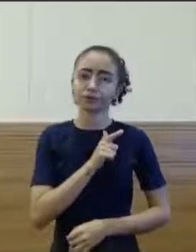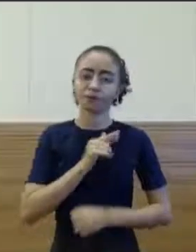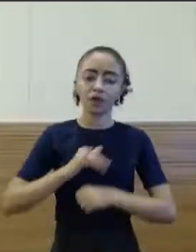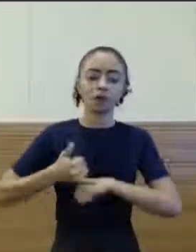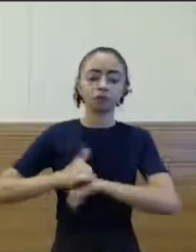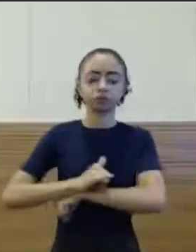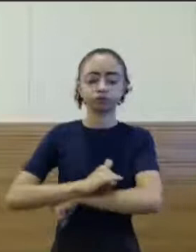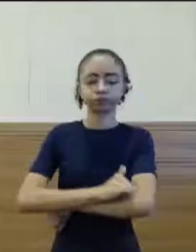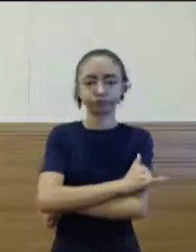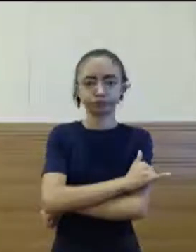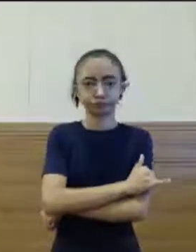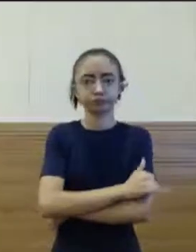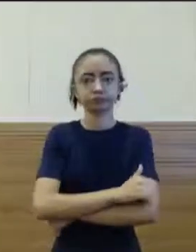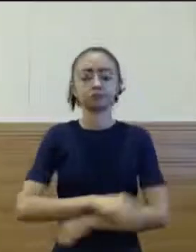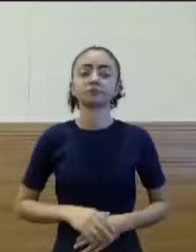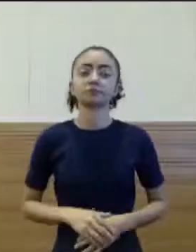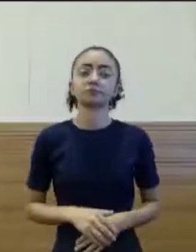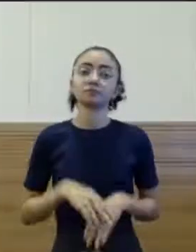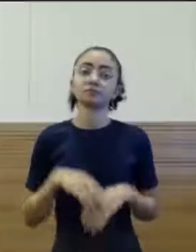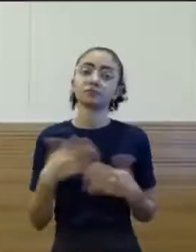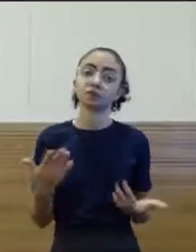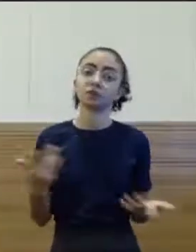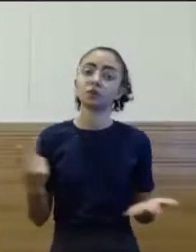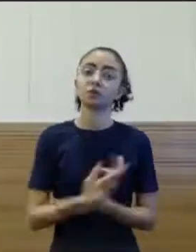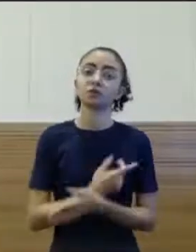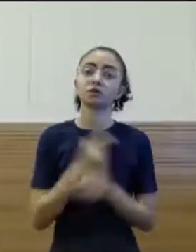or obese. This implicated in an increase of